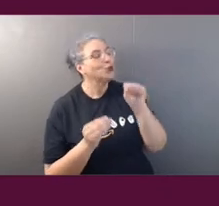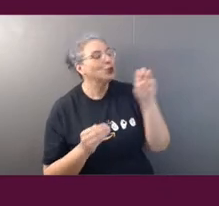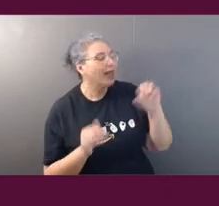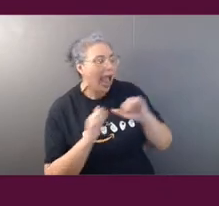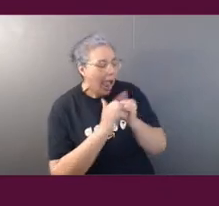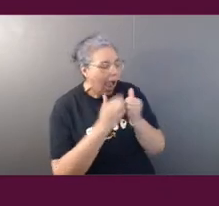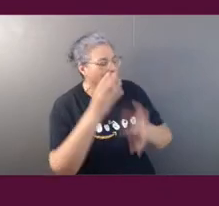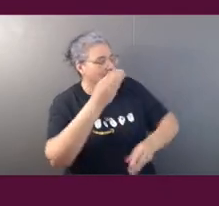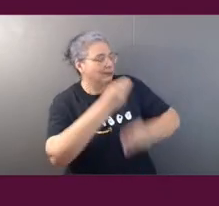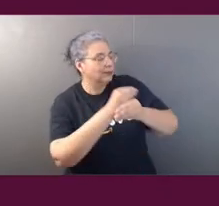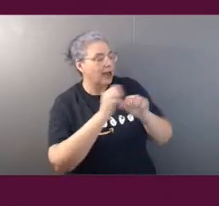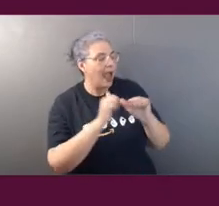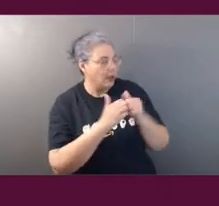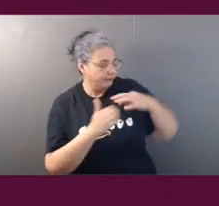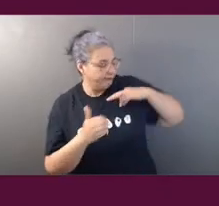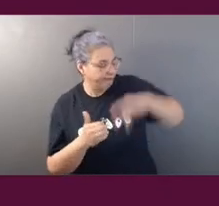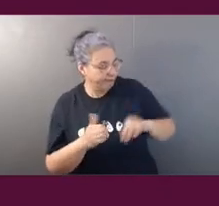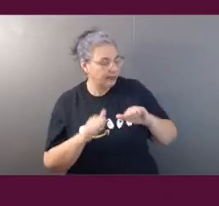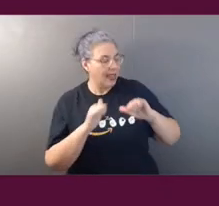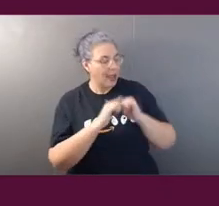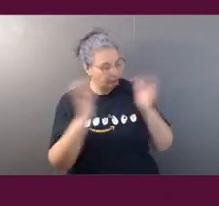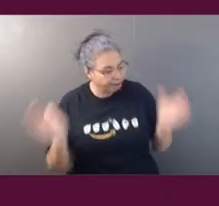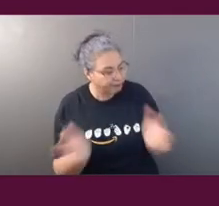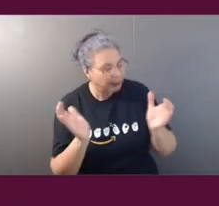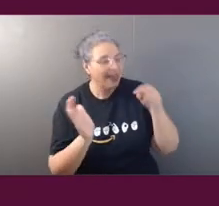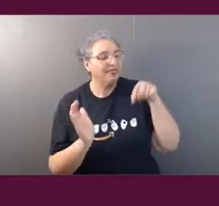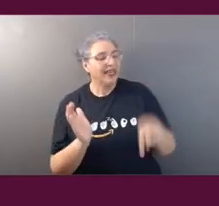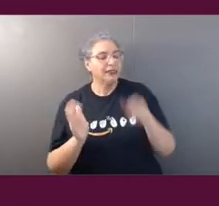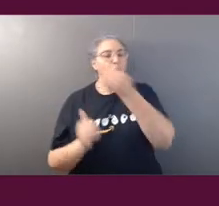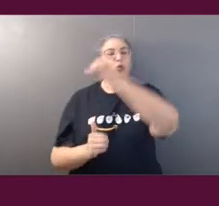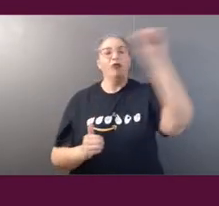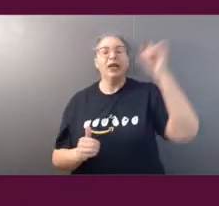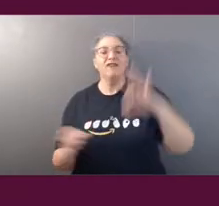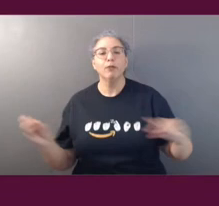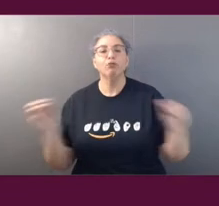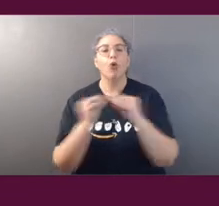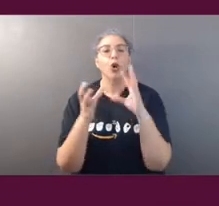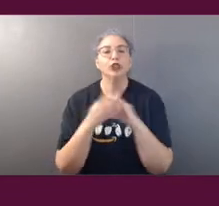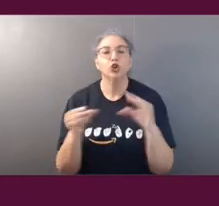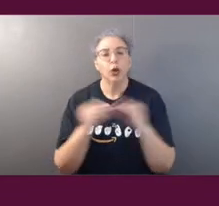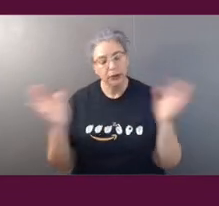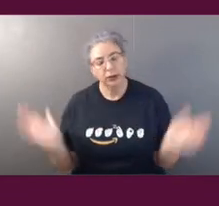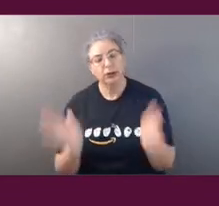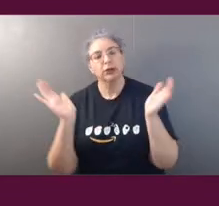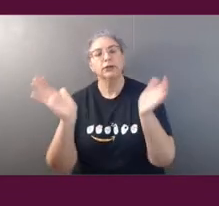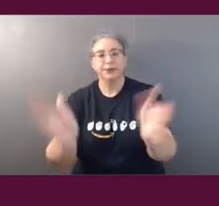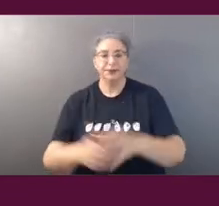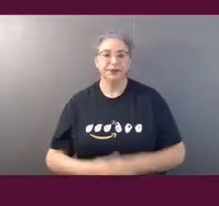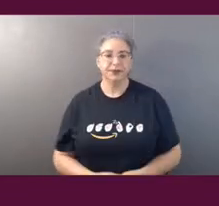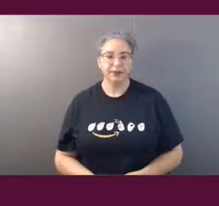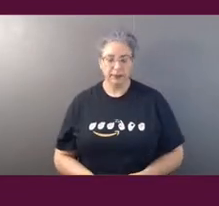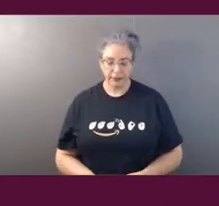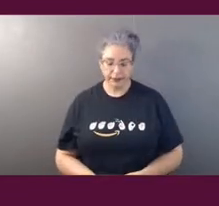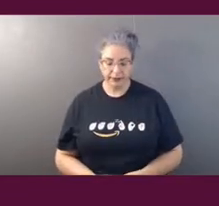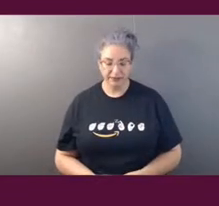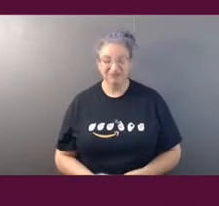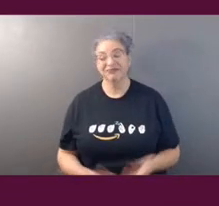media aided or contributed to the movements of getting more of these stories told and